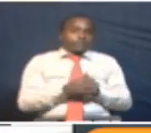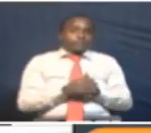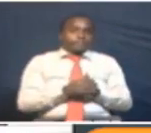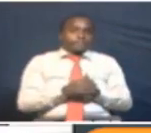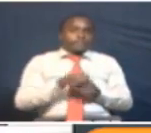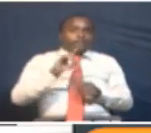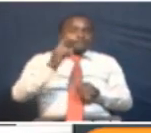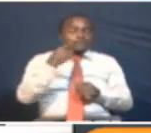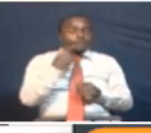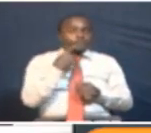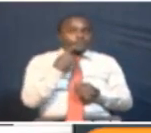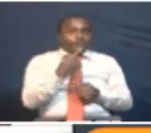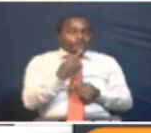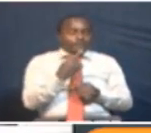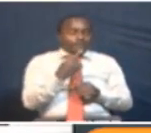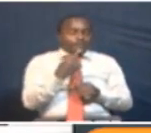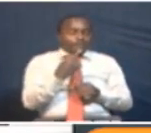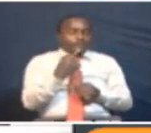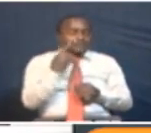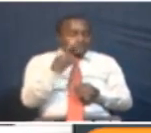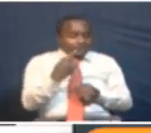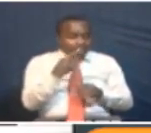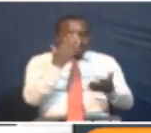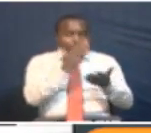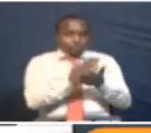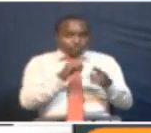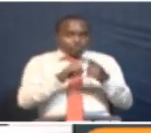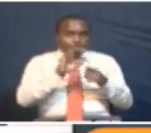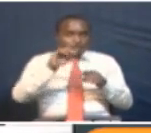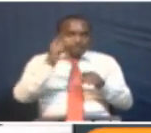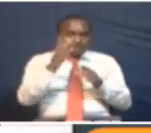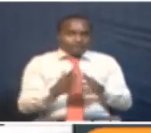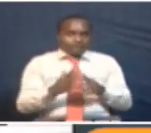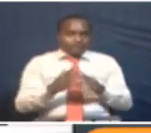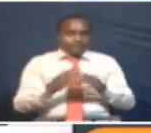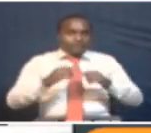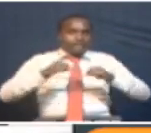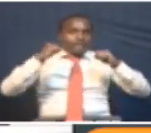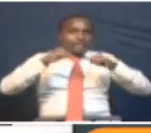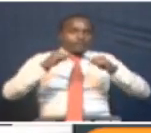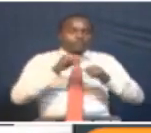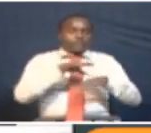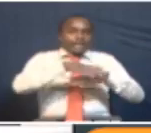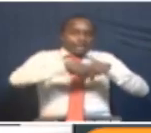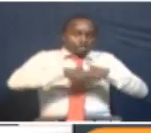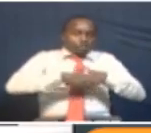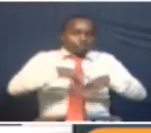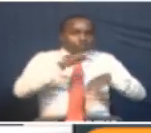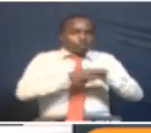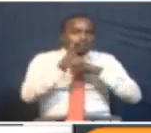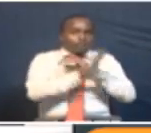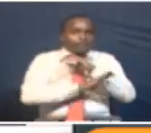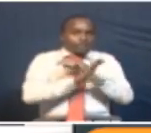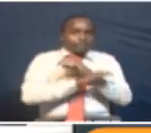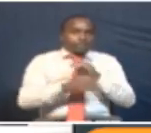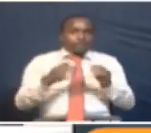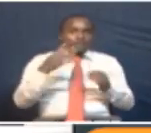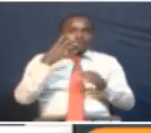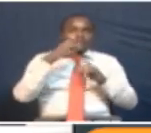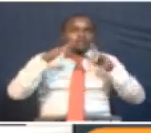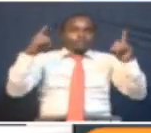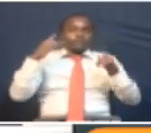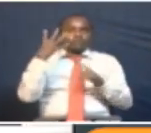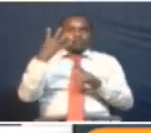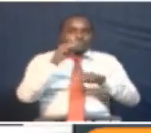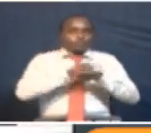first situate the truth for all Kenyans. Number one, the handshake was good for this country. Number two, the Big Four is good for this